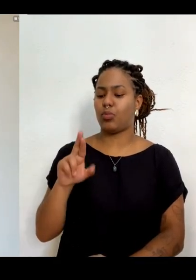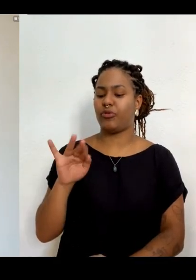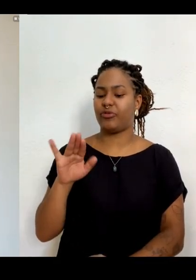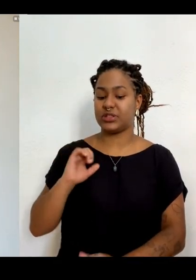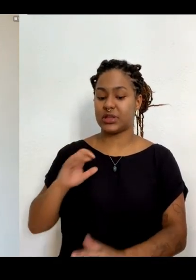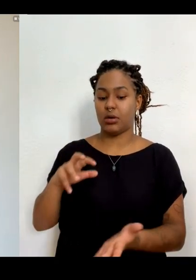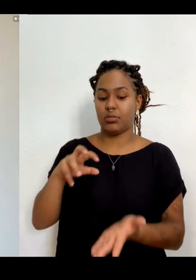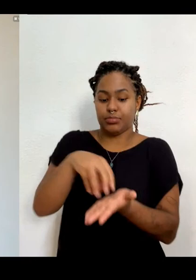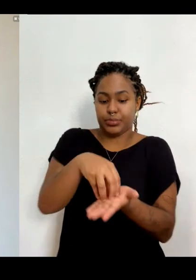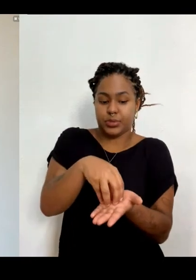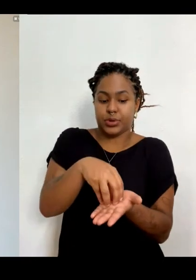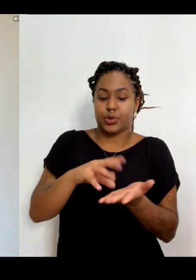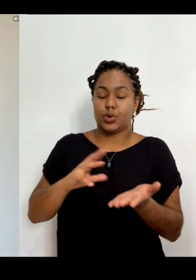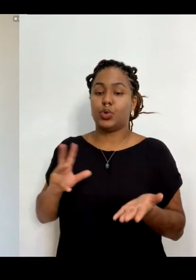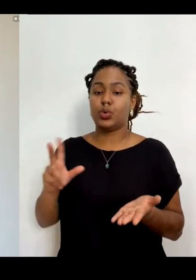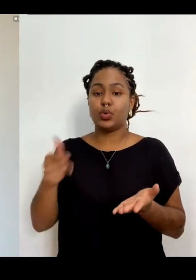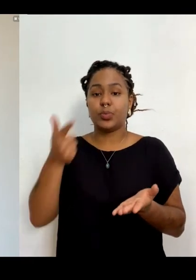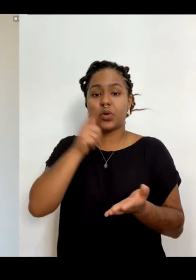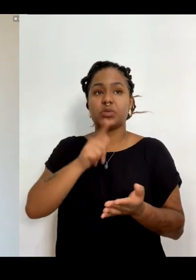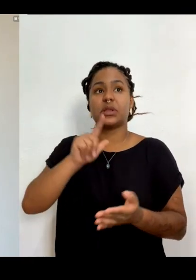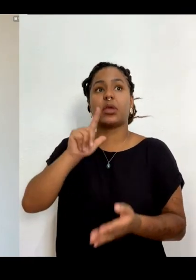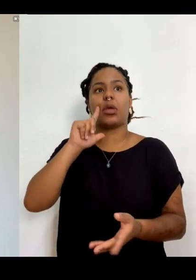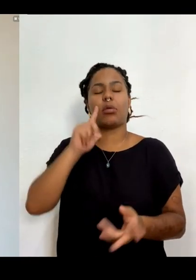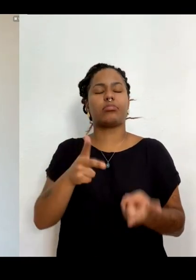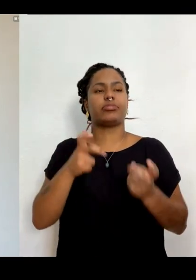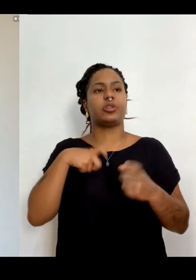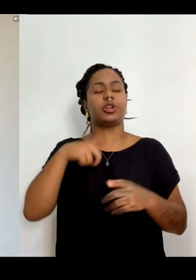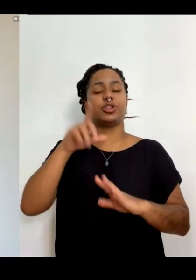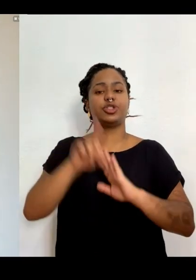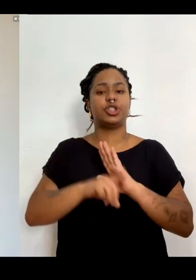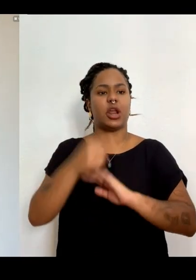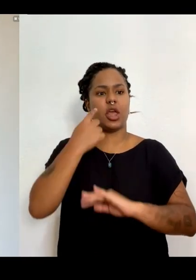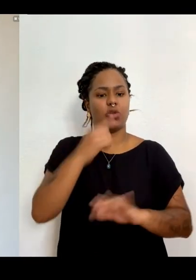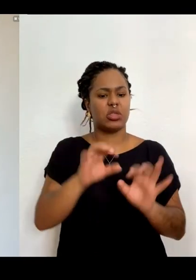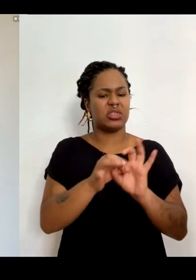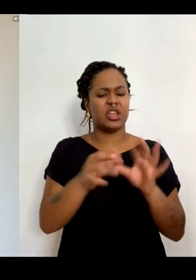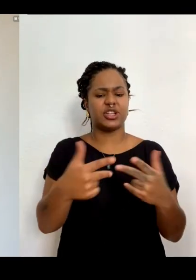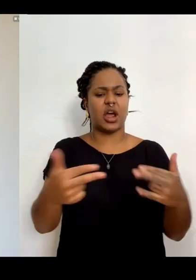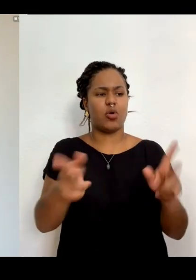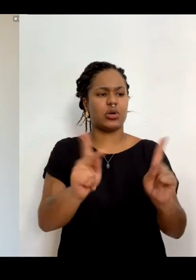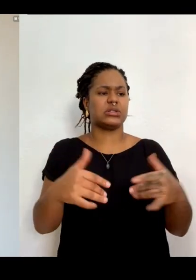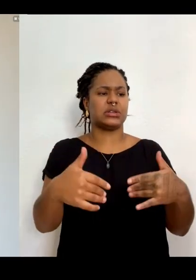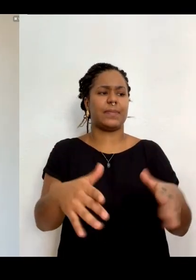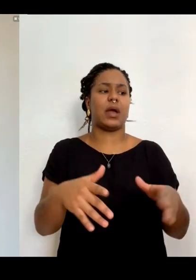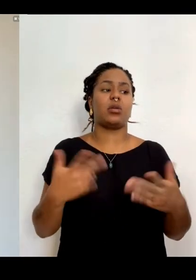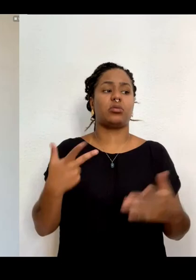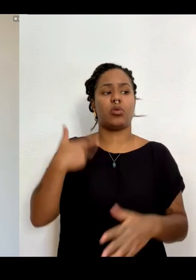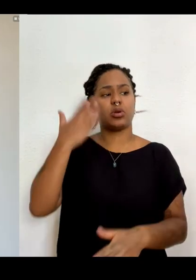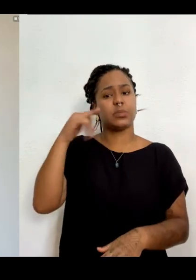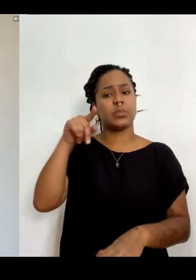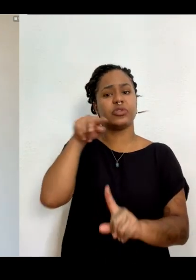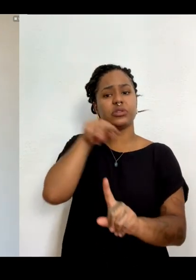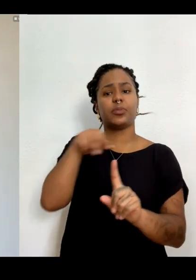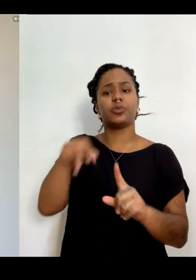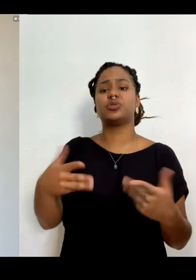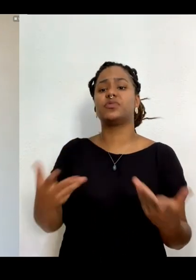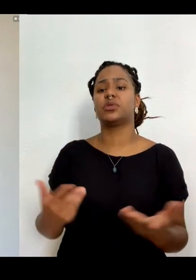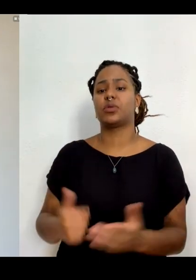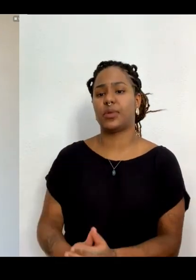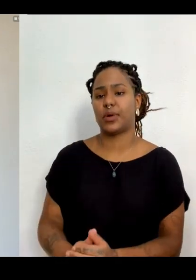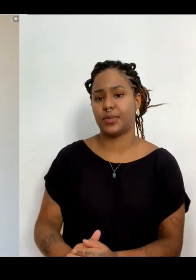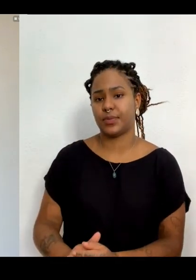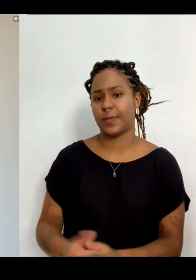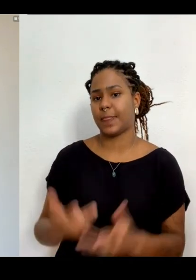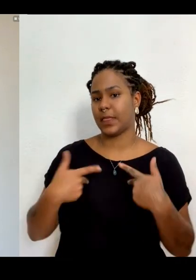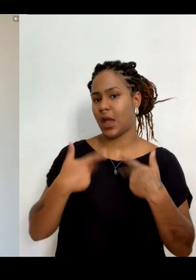and I was curious to know what is your view on this you know I mentioned that there was a spot I was